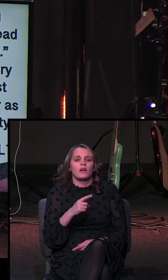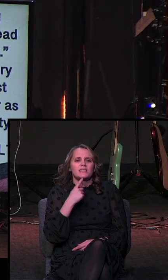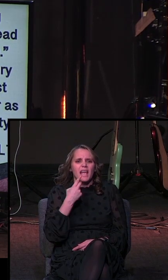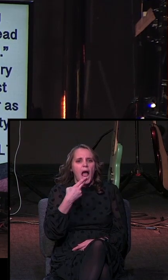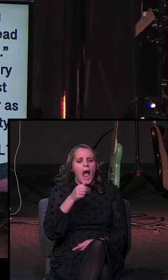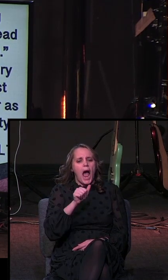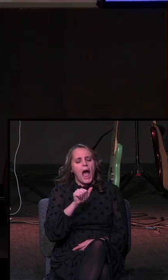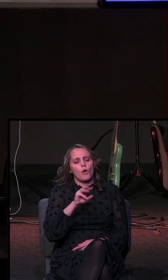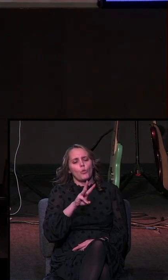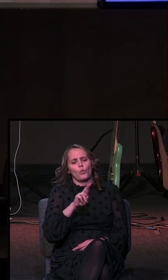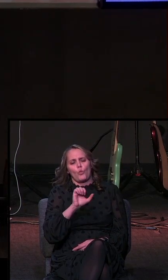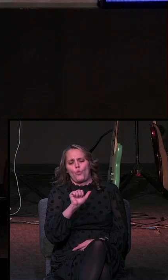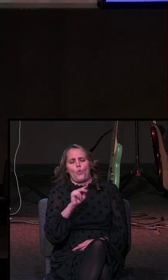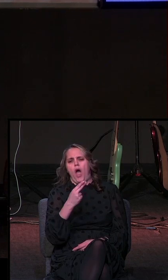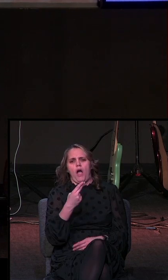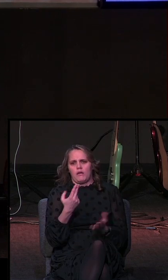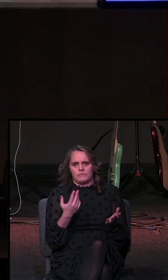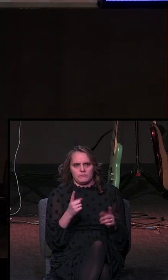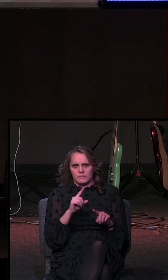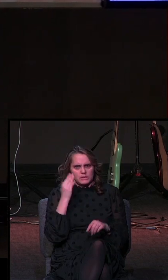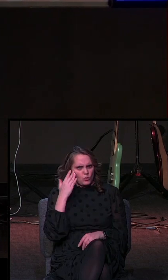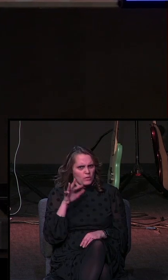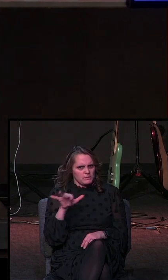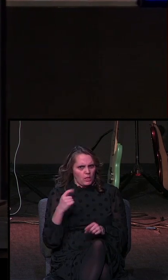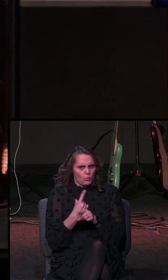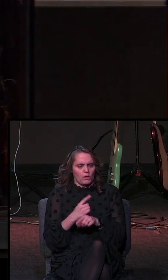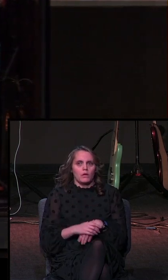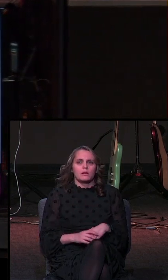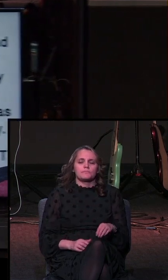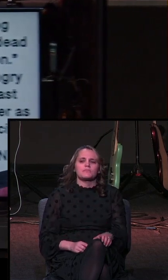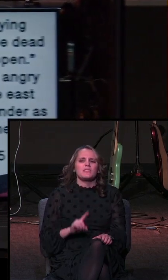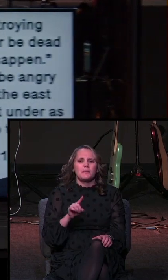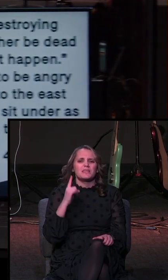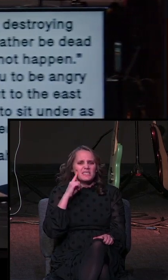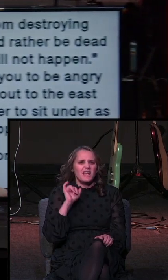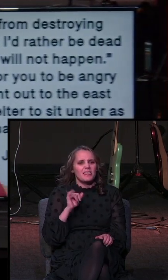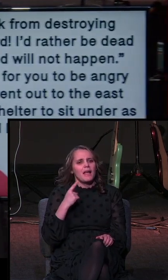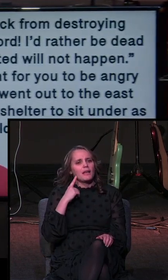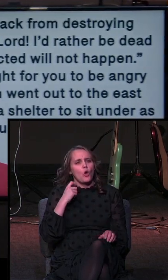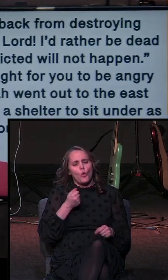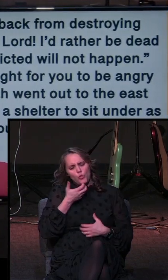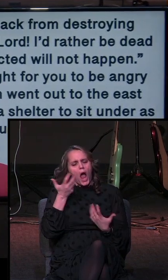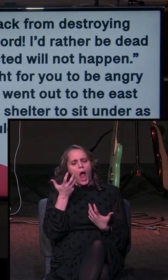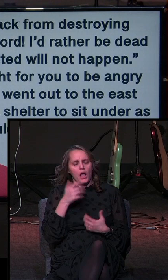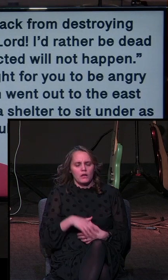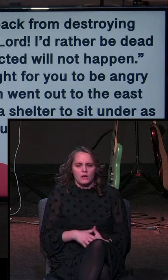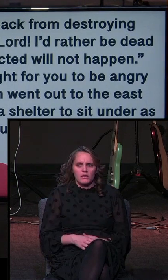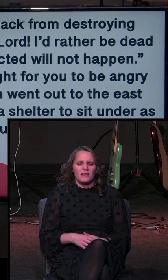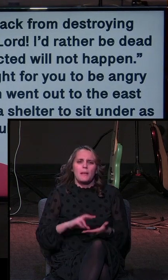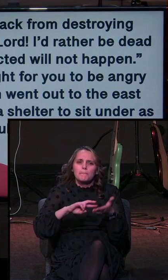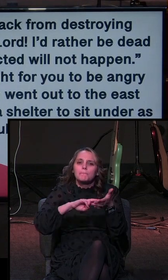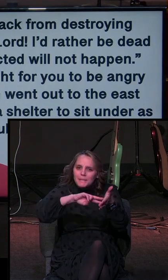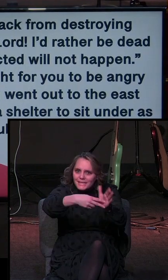chara. That's right. You got to really work up the phlegm there to get to it. Chara literally means to